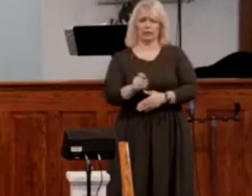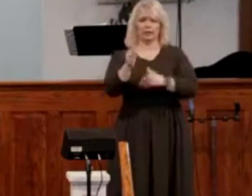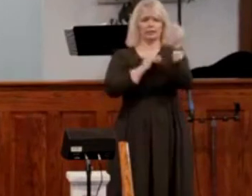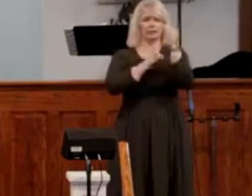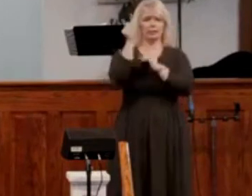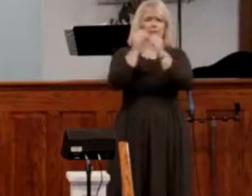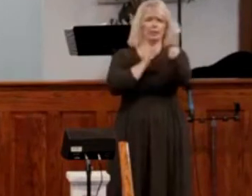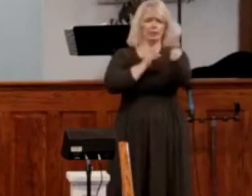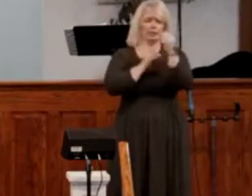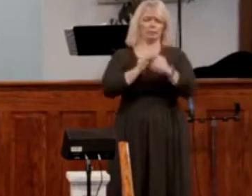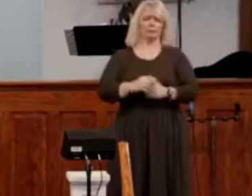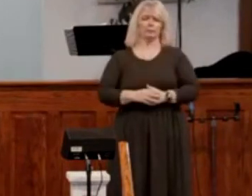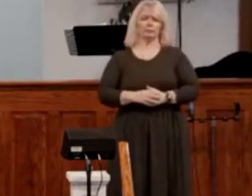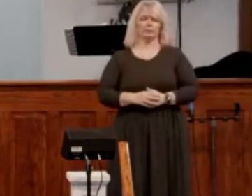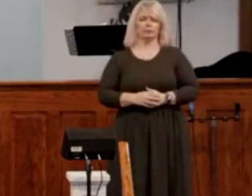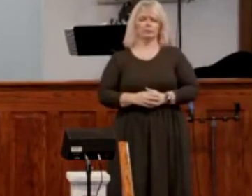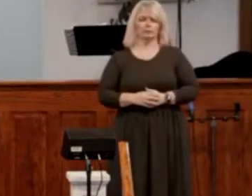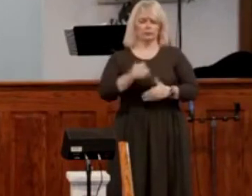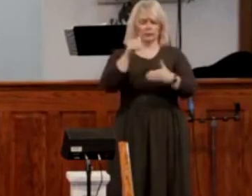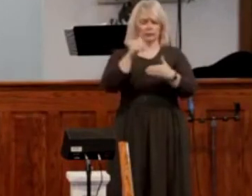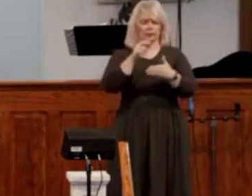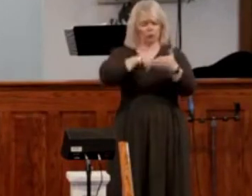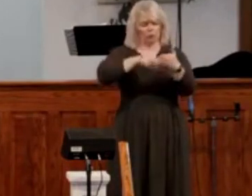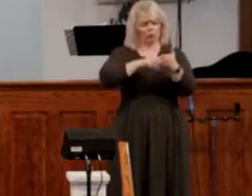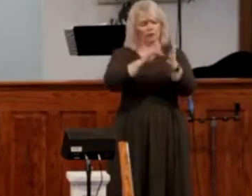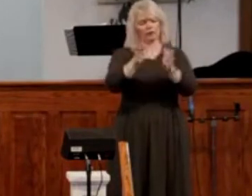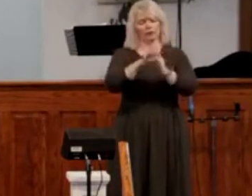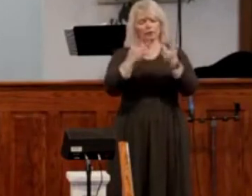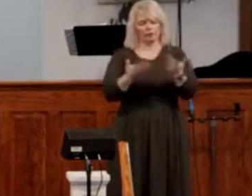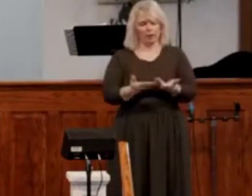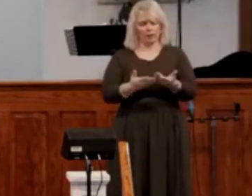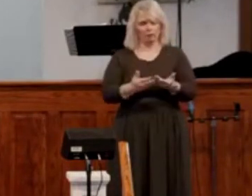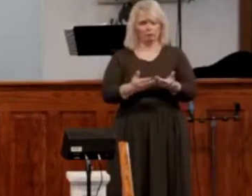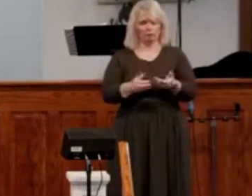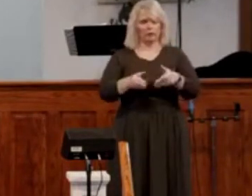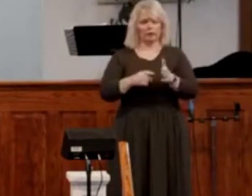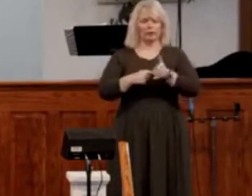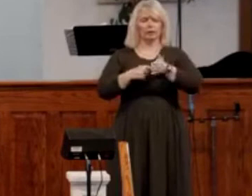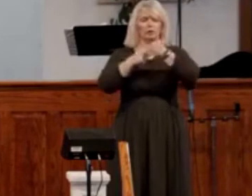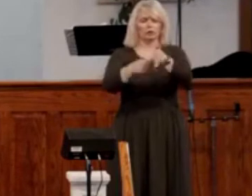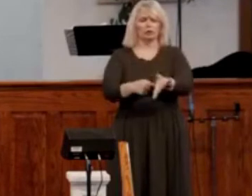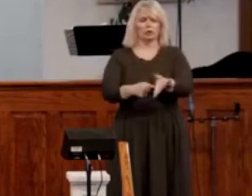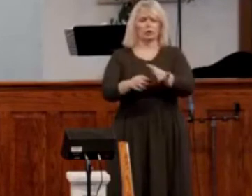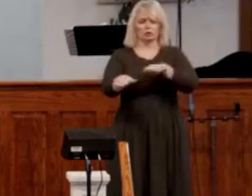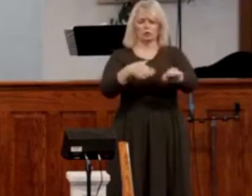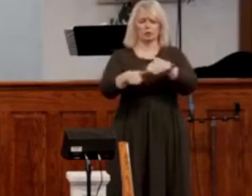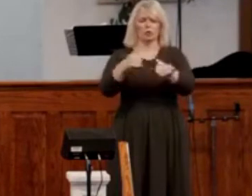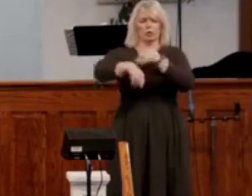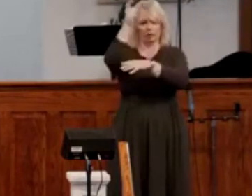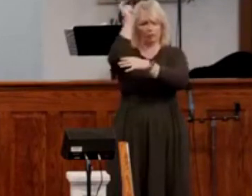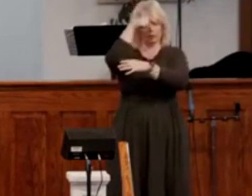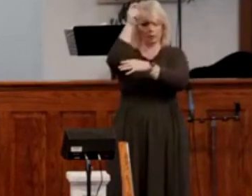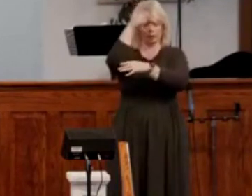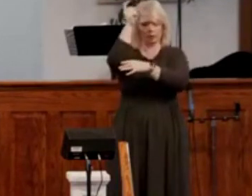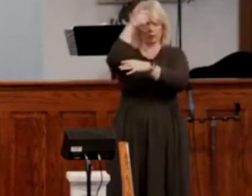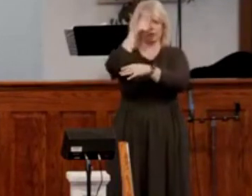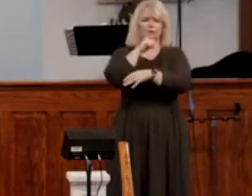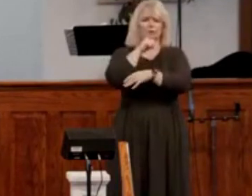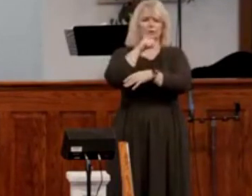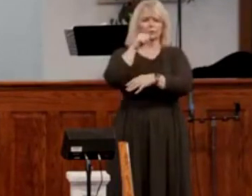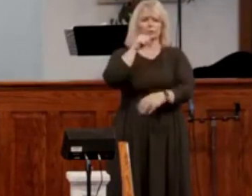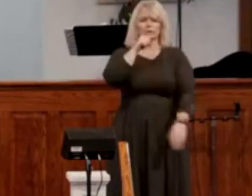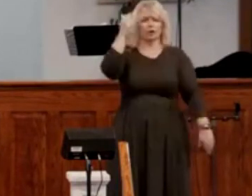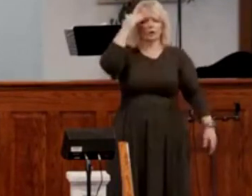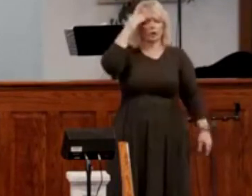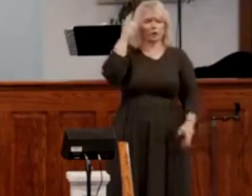up, getting in the Word and letting that flow out of us so that we can walk in wisdom. Wisdom is not simply knowing what to